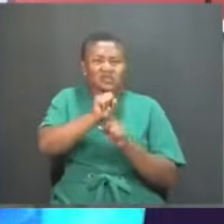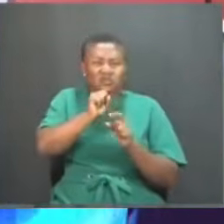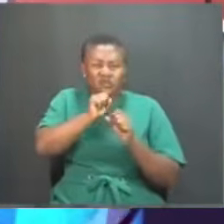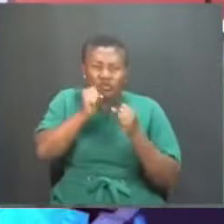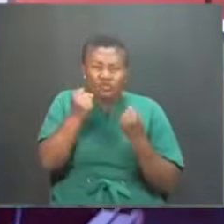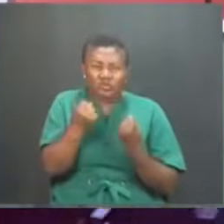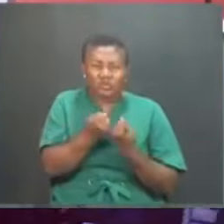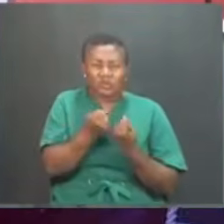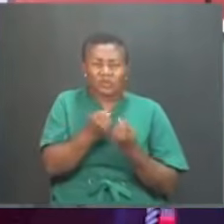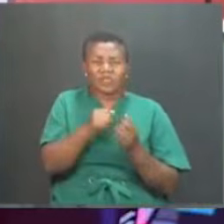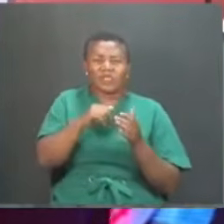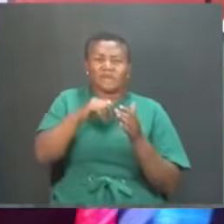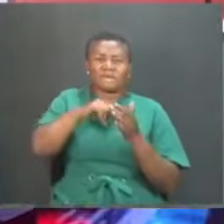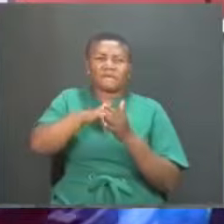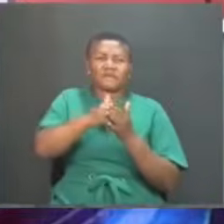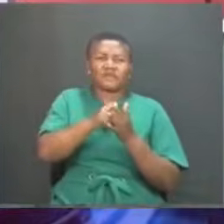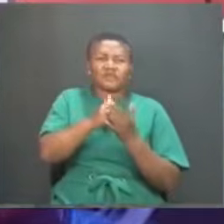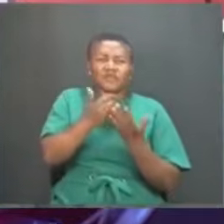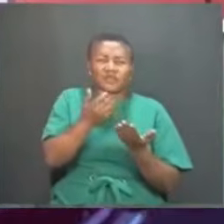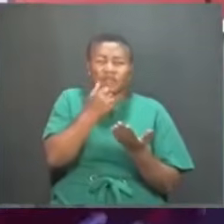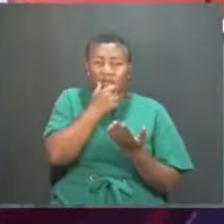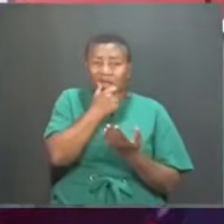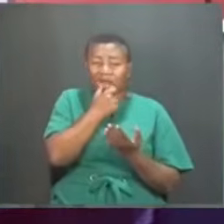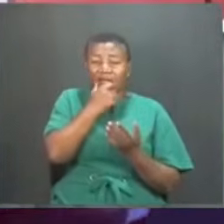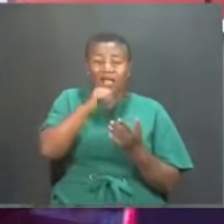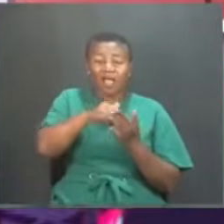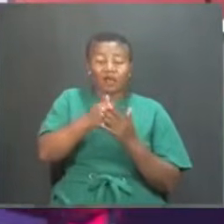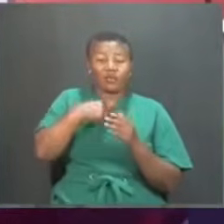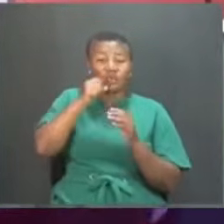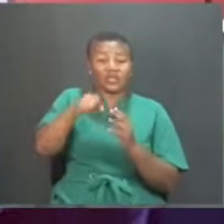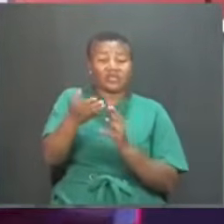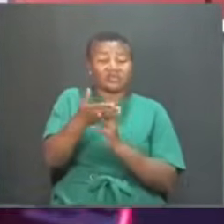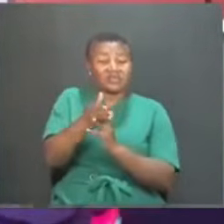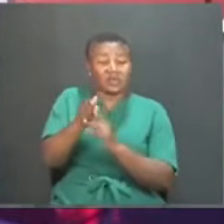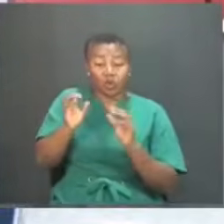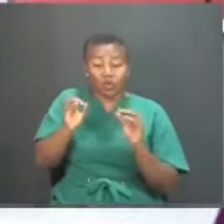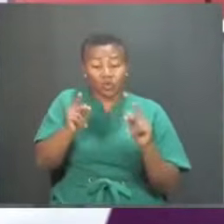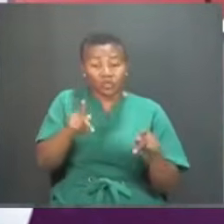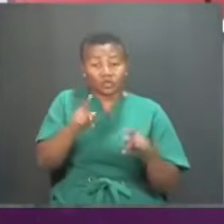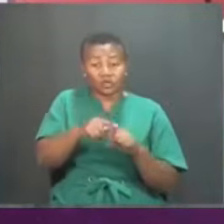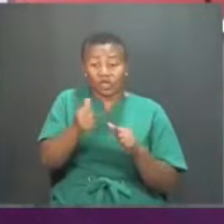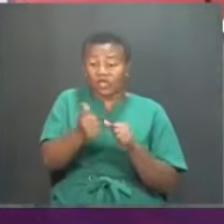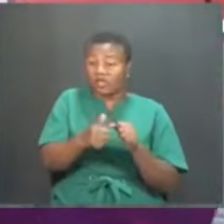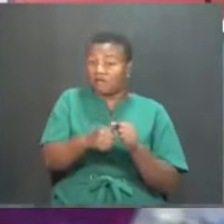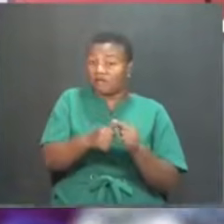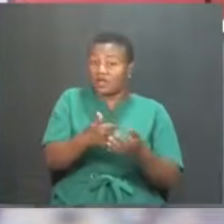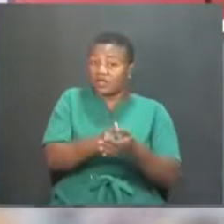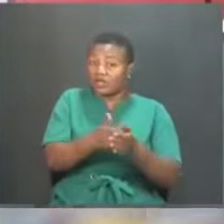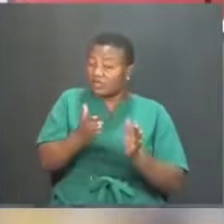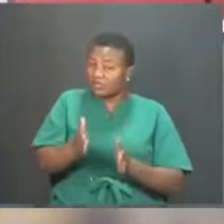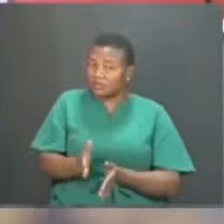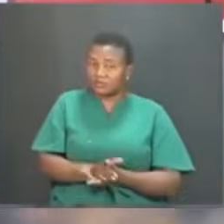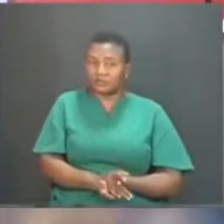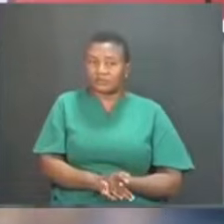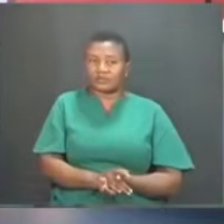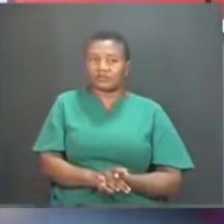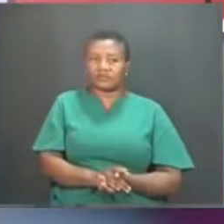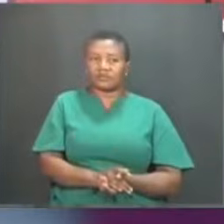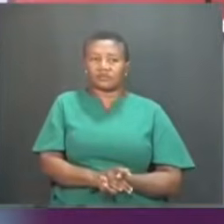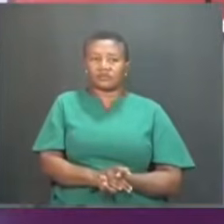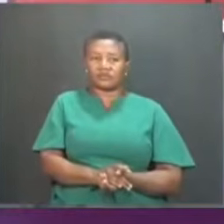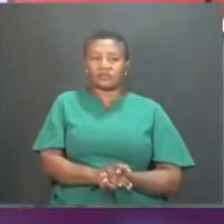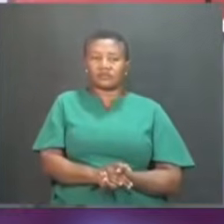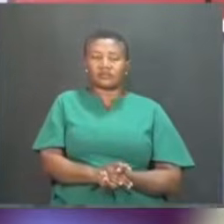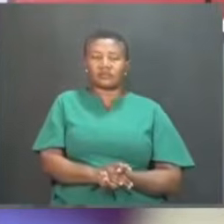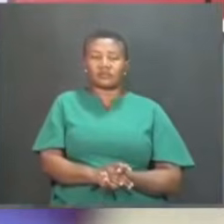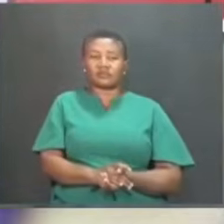distribute opportunities equitable to every Ghanaian in this country. Mr. Speaker, one of the speakers of